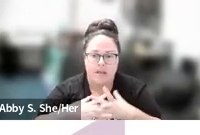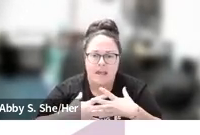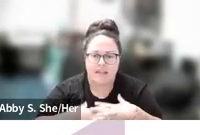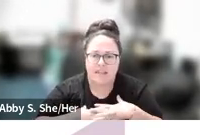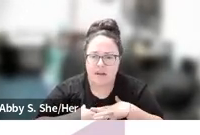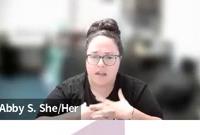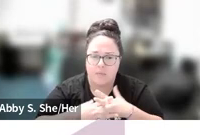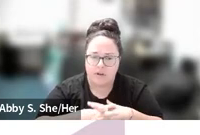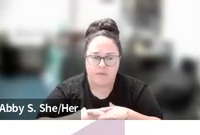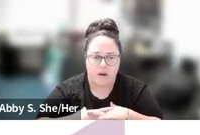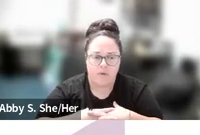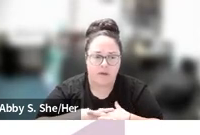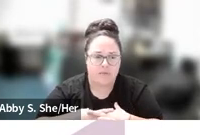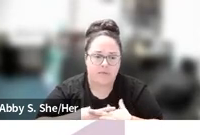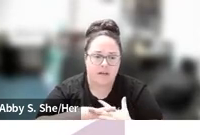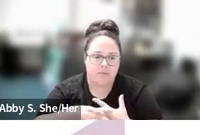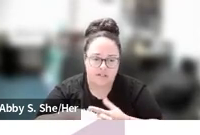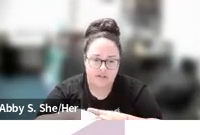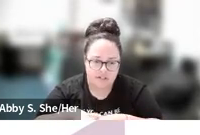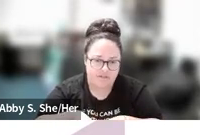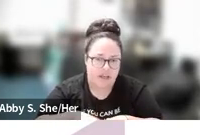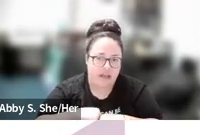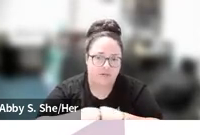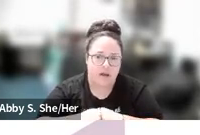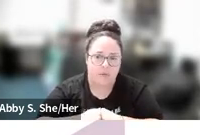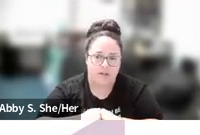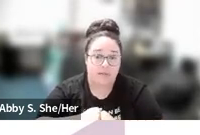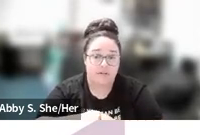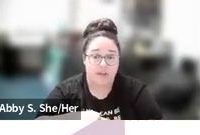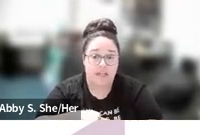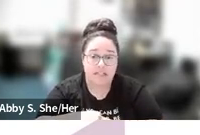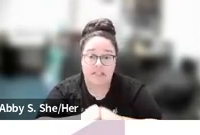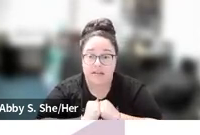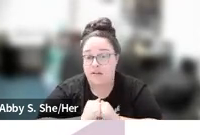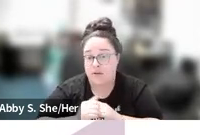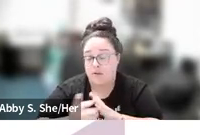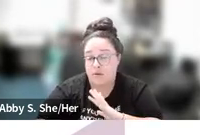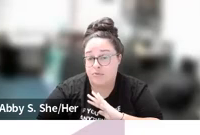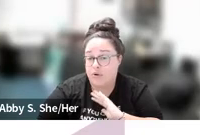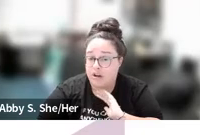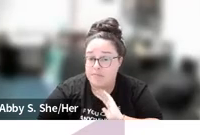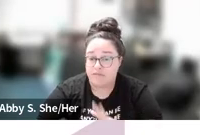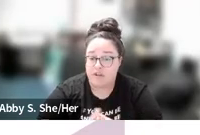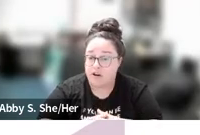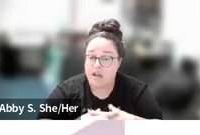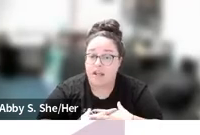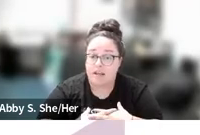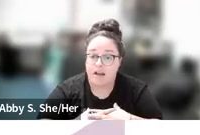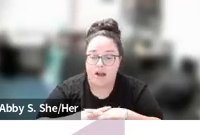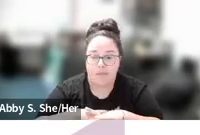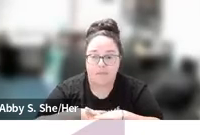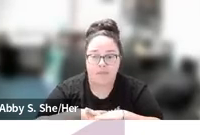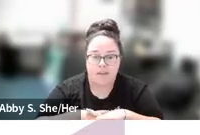So I think depending on where you're from, we might be able to help research and find out what type of AT programs, if there are